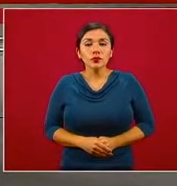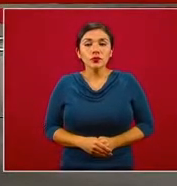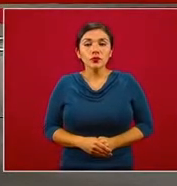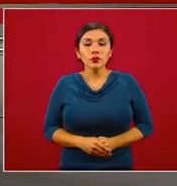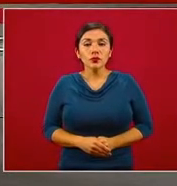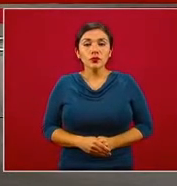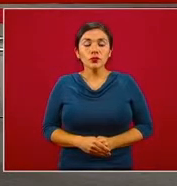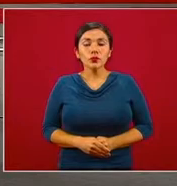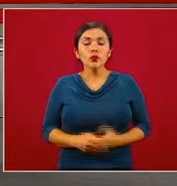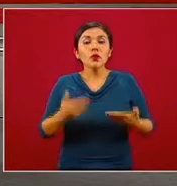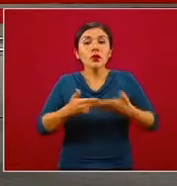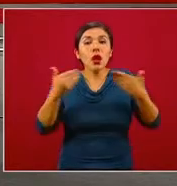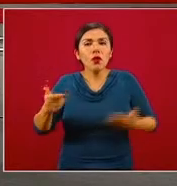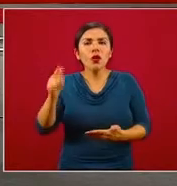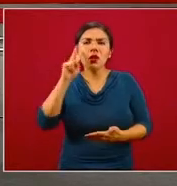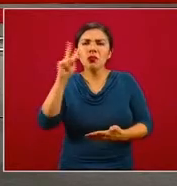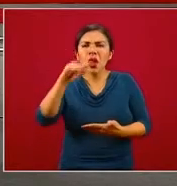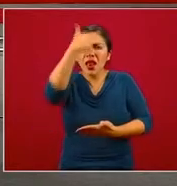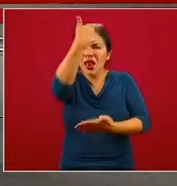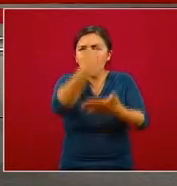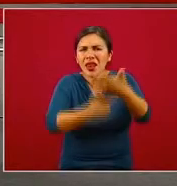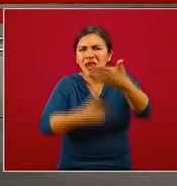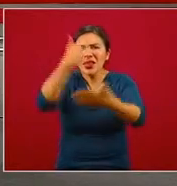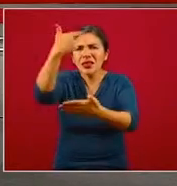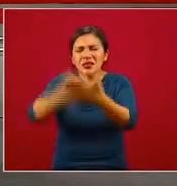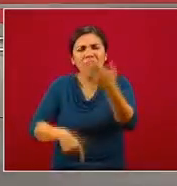next phase will be particularly relevant.